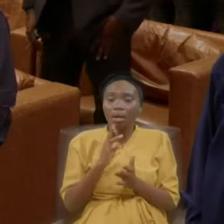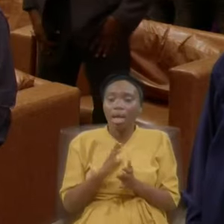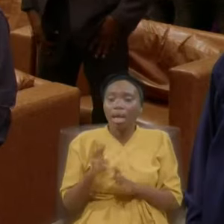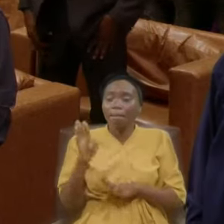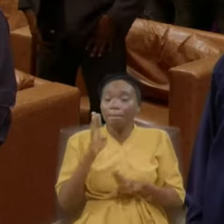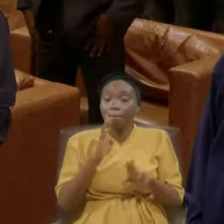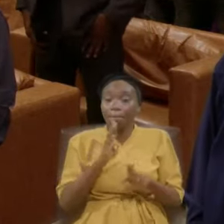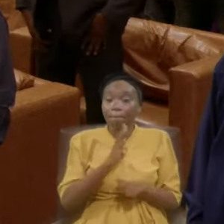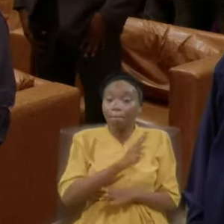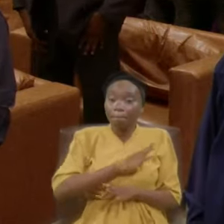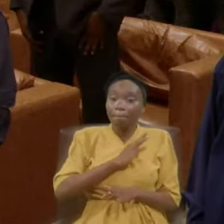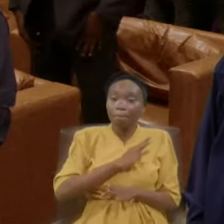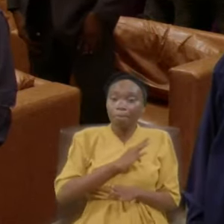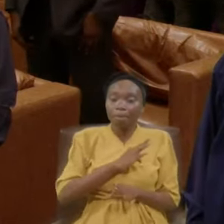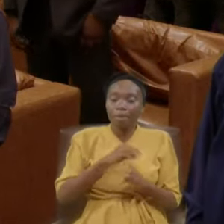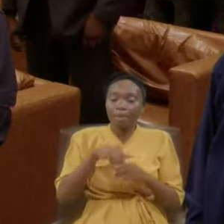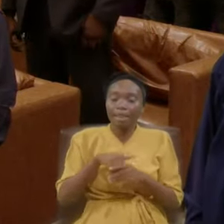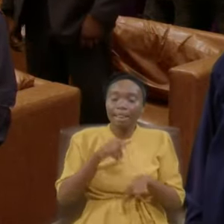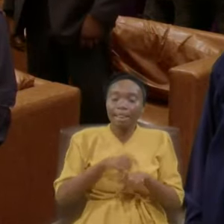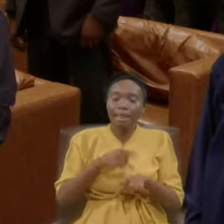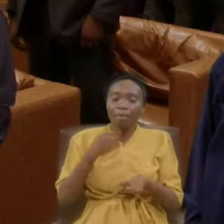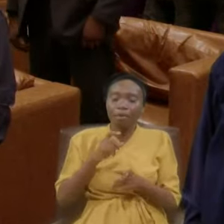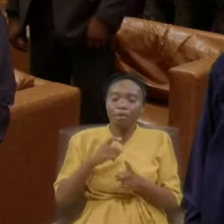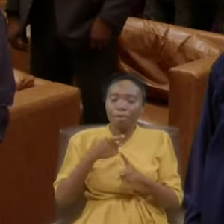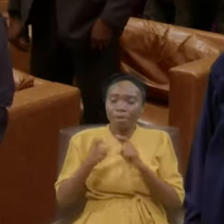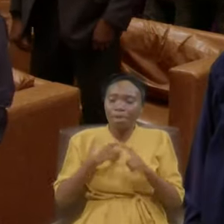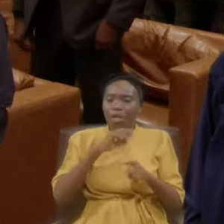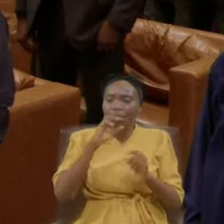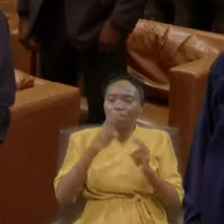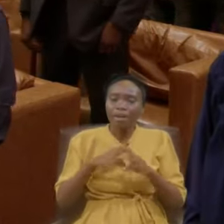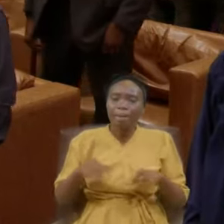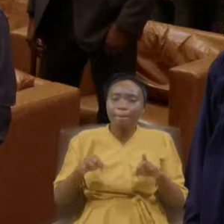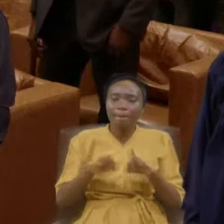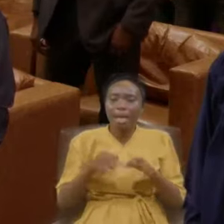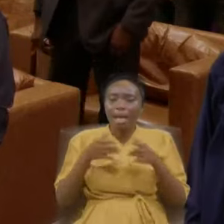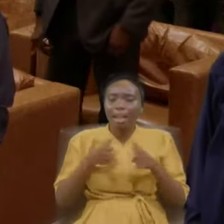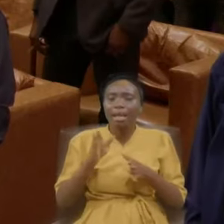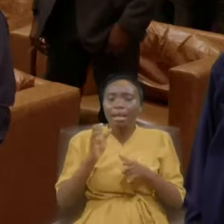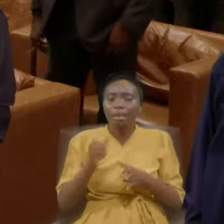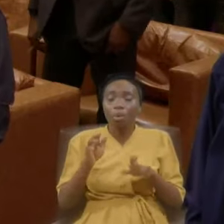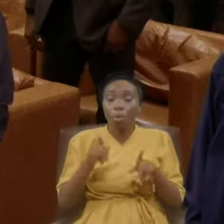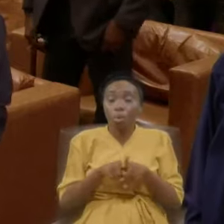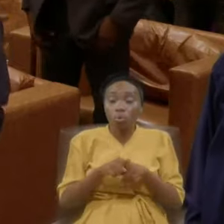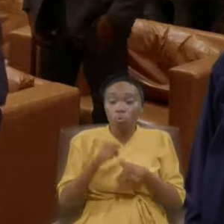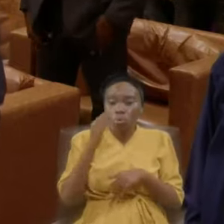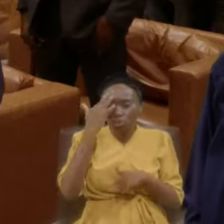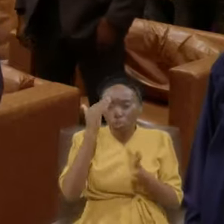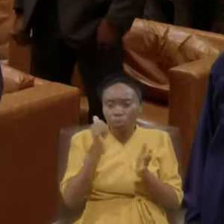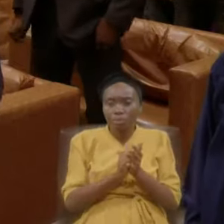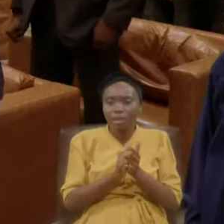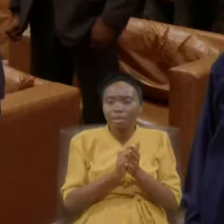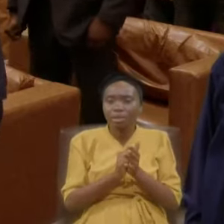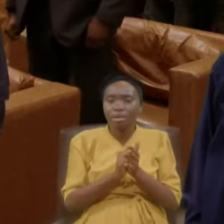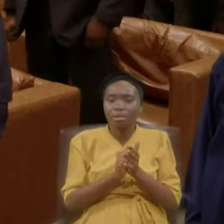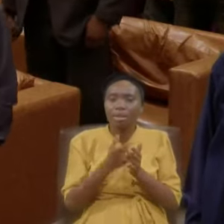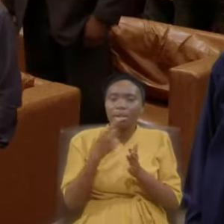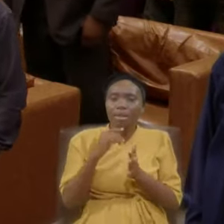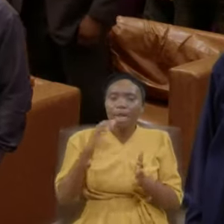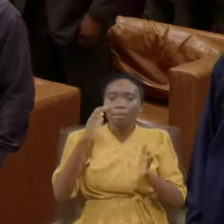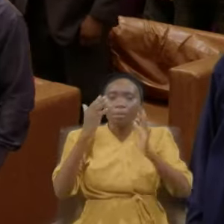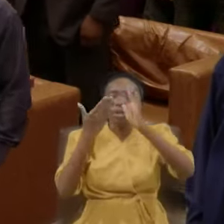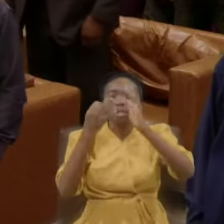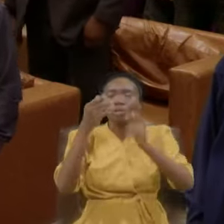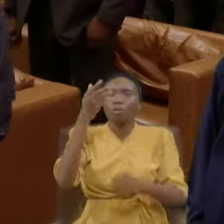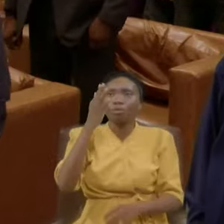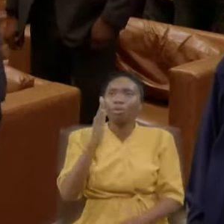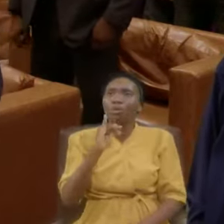in times of persecution is very important. Let them also know that the presence of